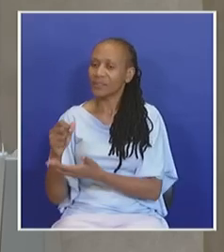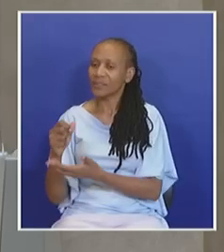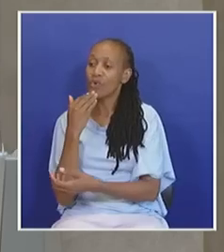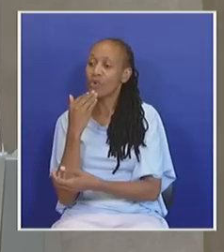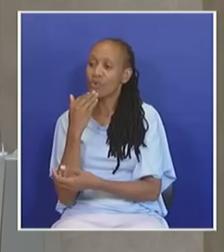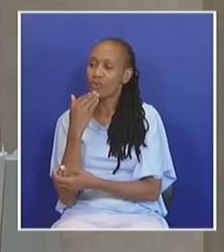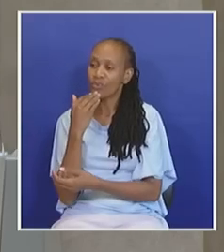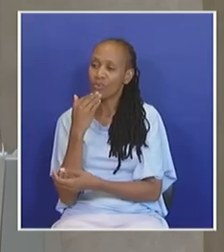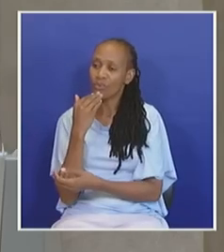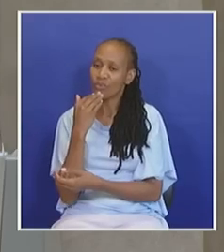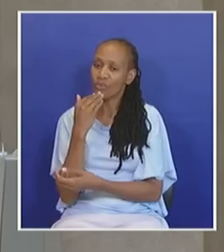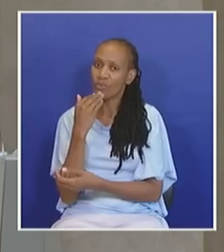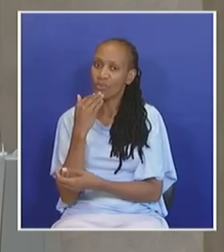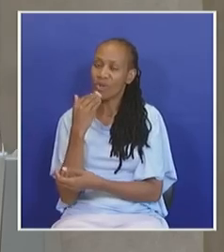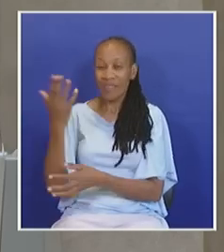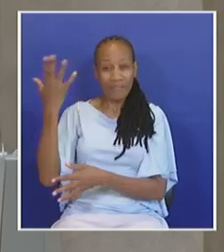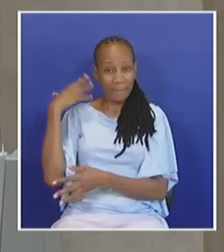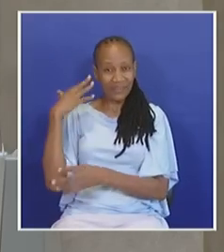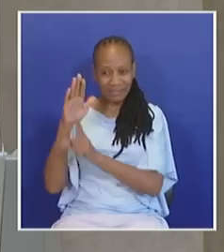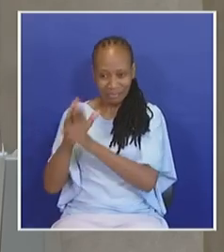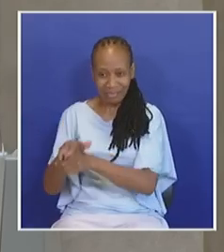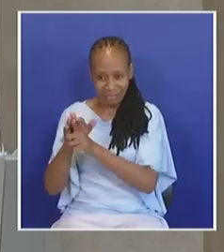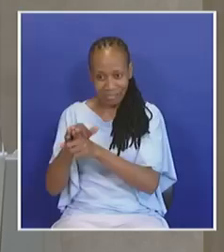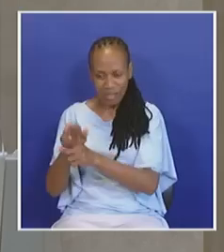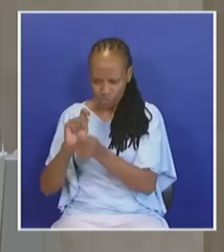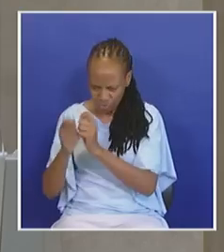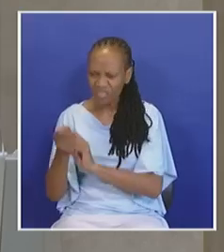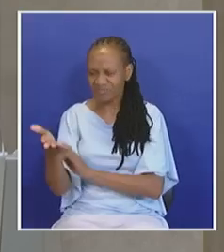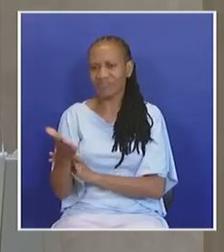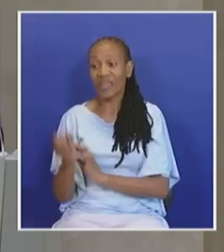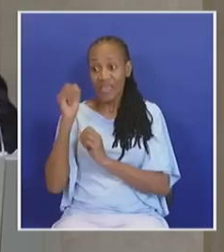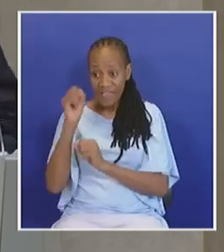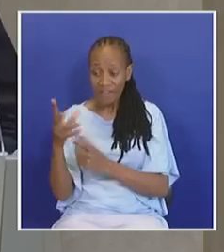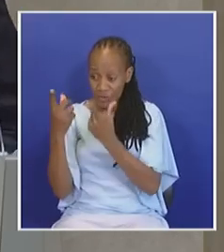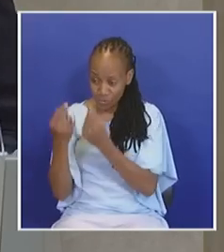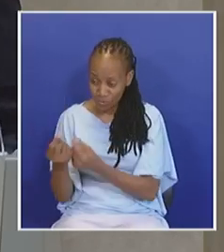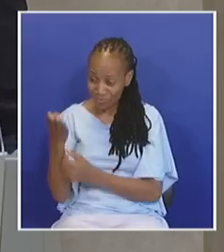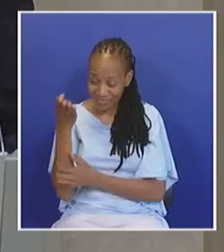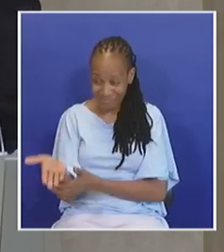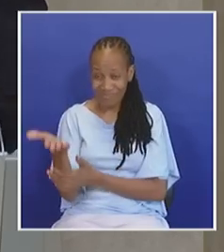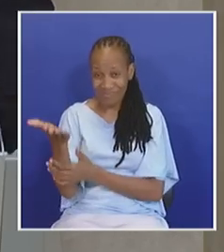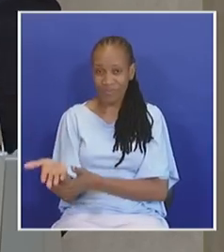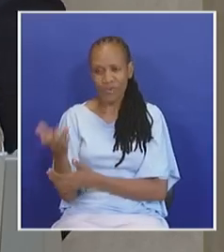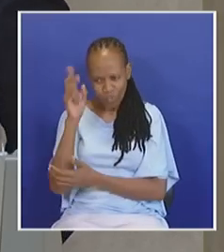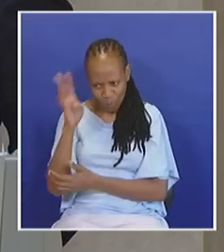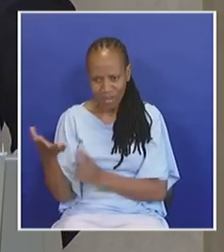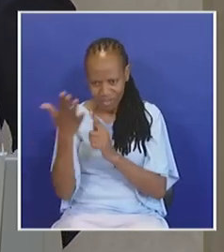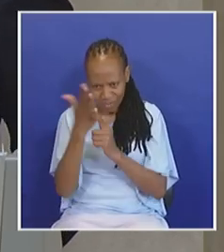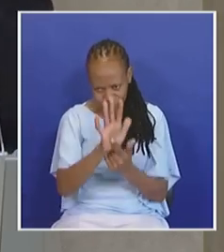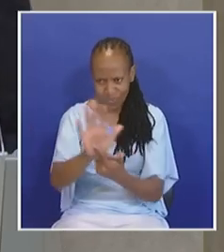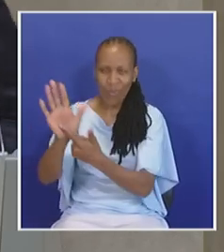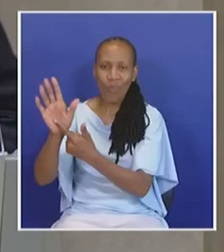historically been disadvantaged. By so doing, you will not only be showing your